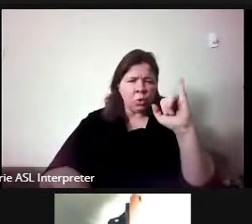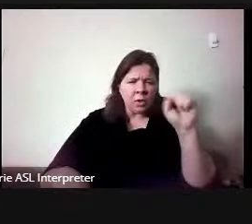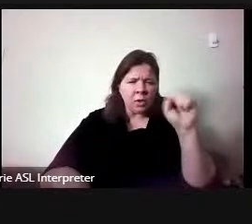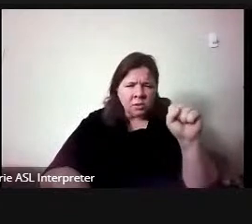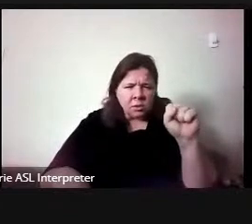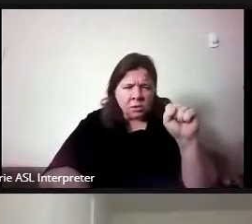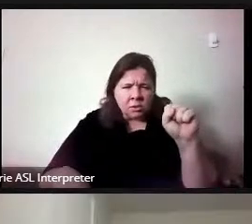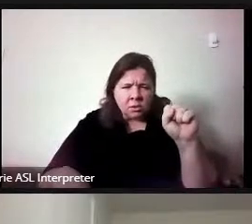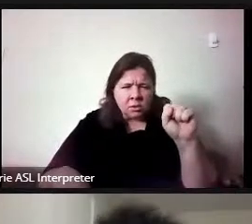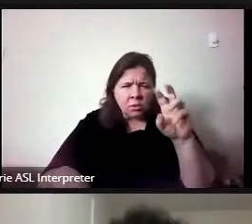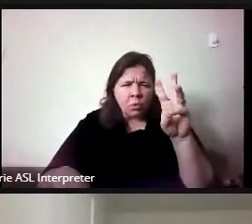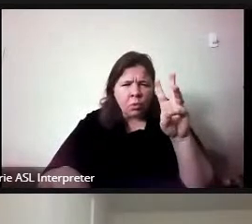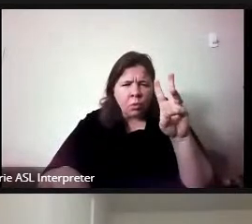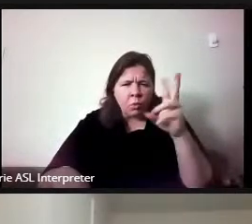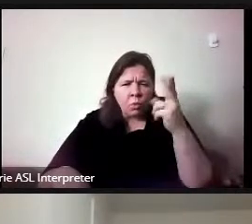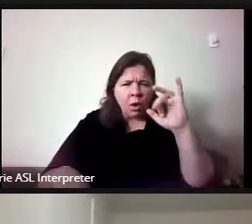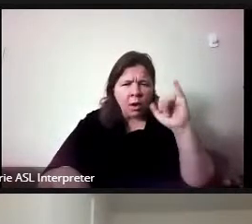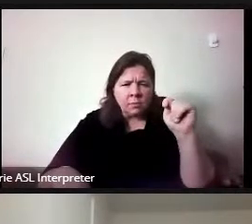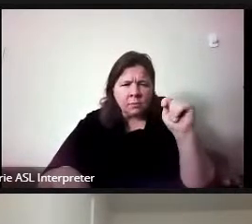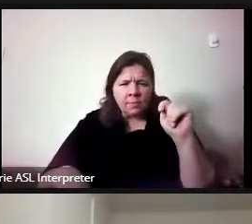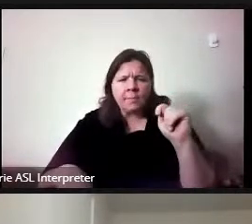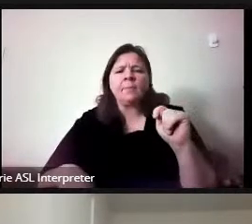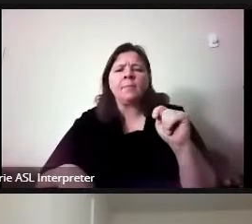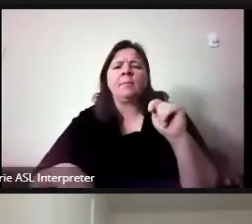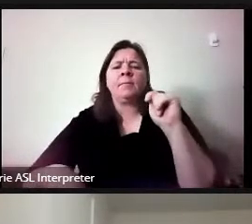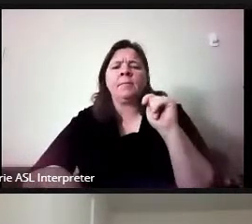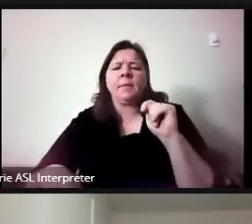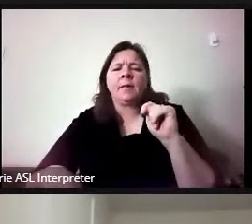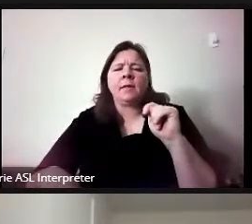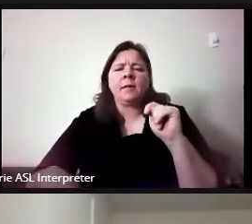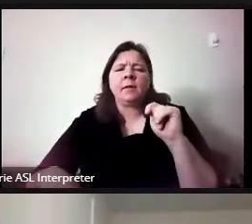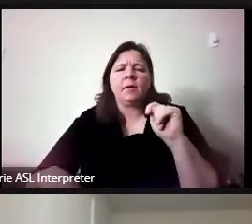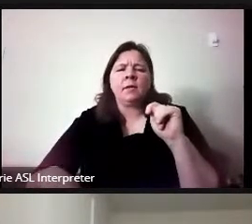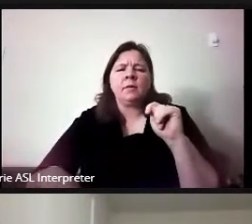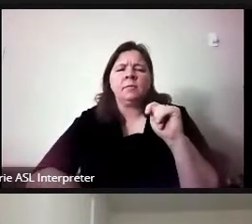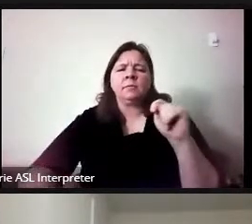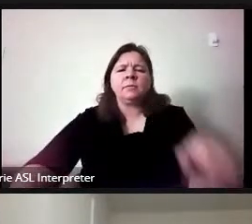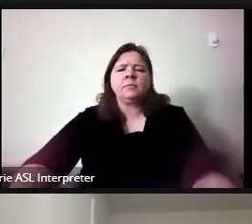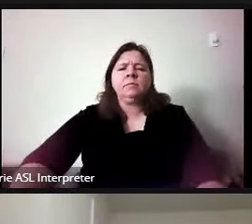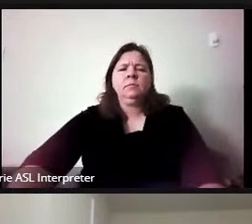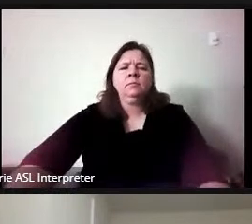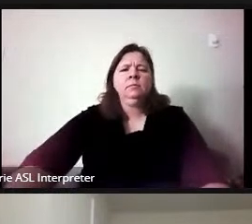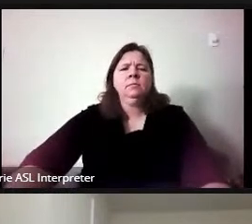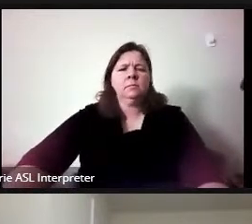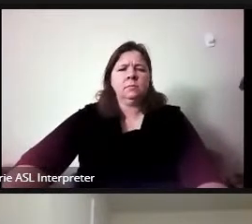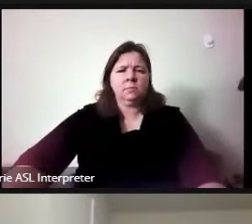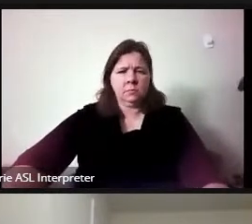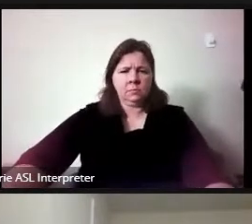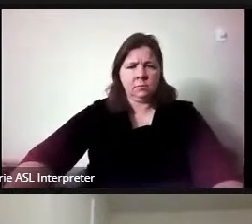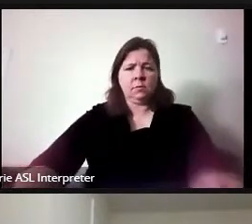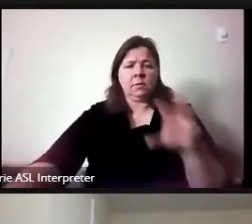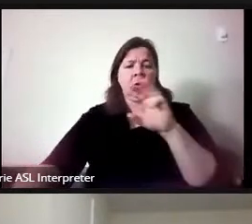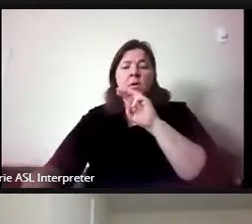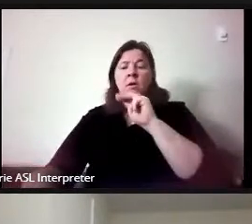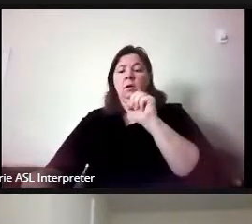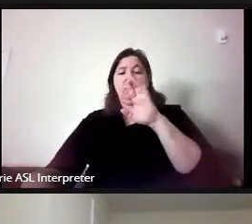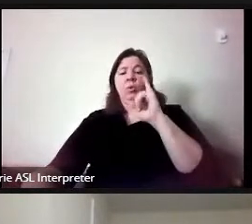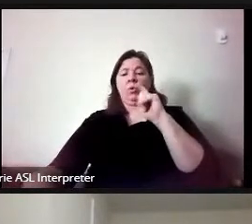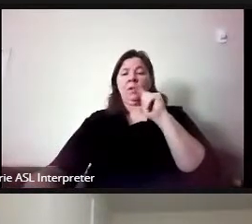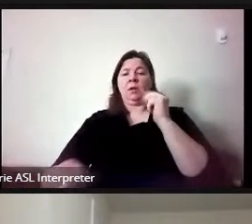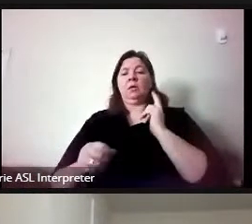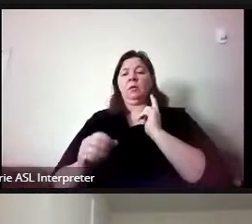you. Can't see this person's name, something's covering it. Marina, Diane, sorry to interrupt. Yes.